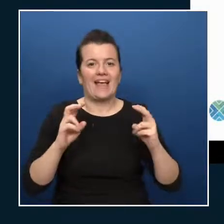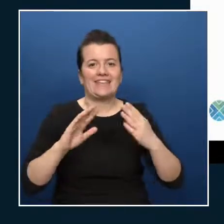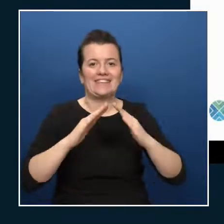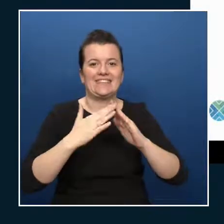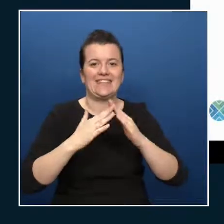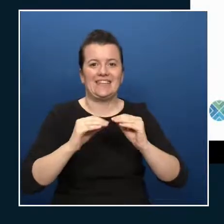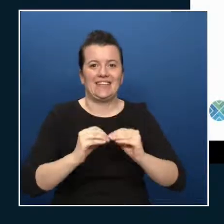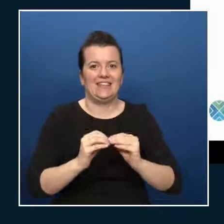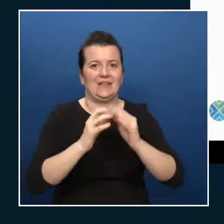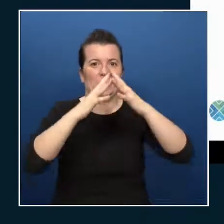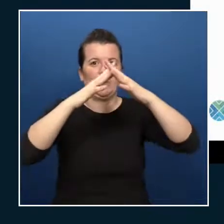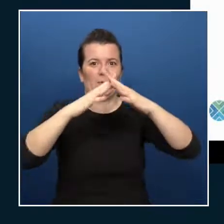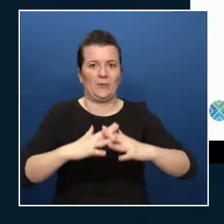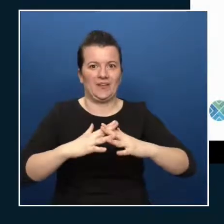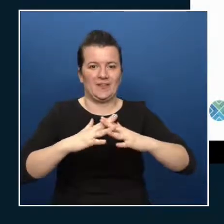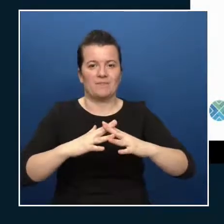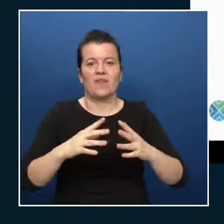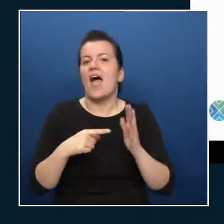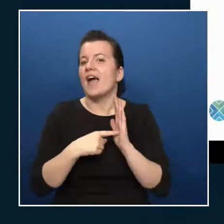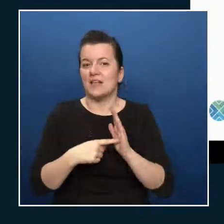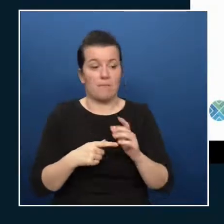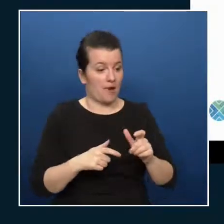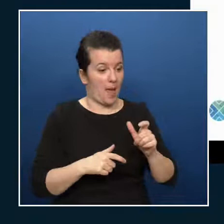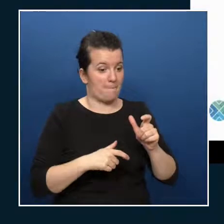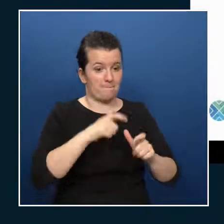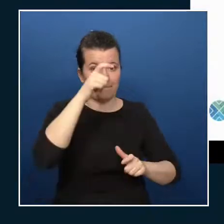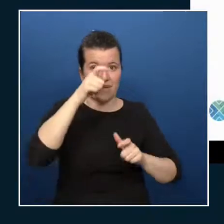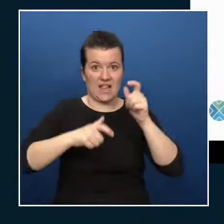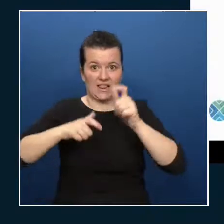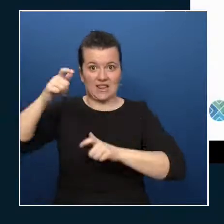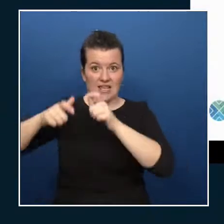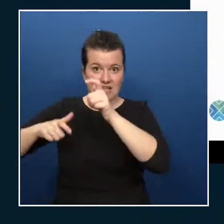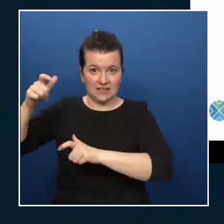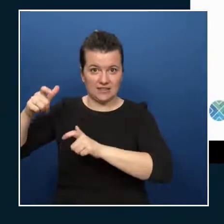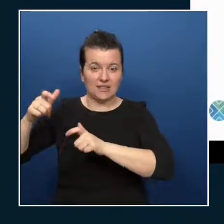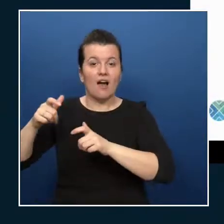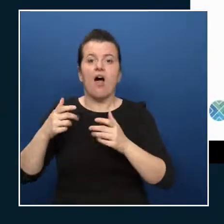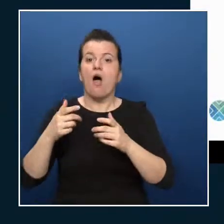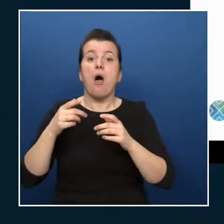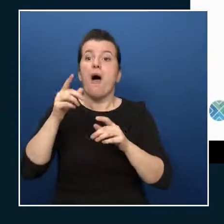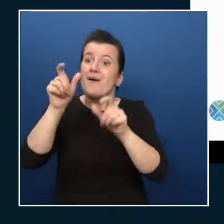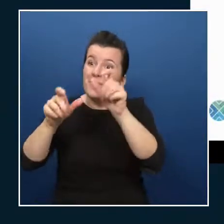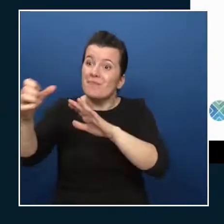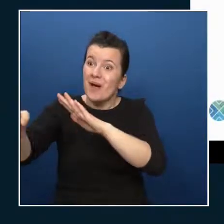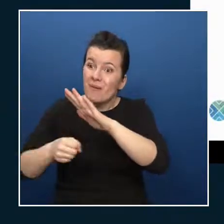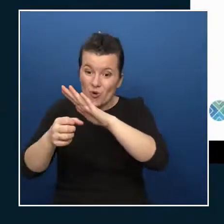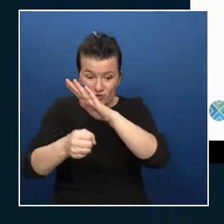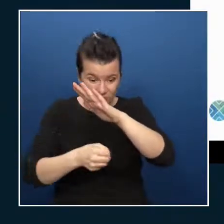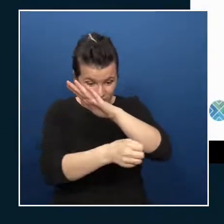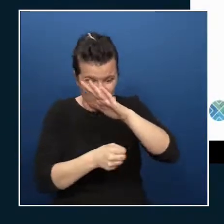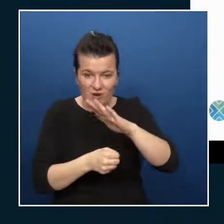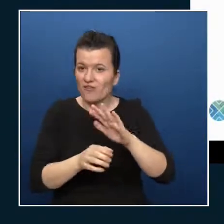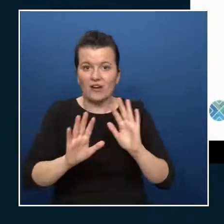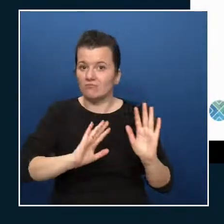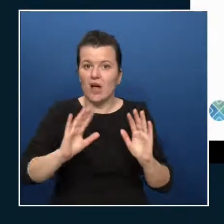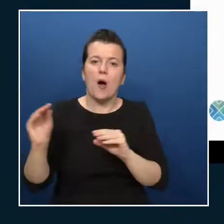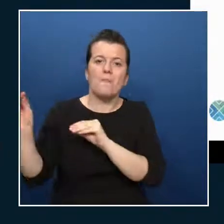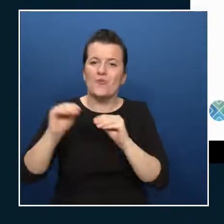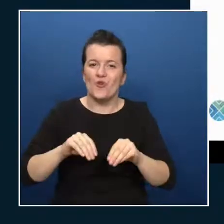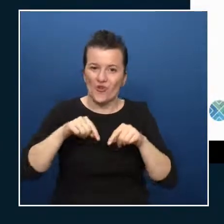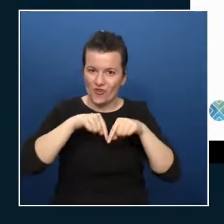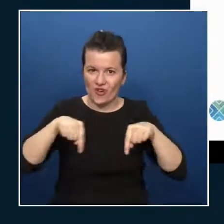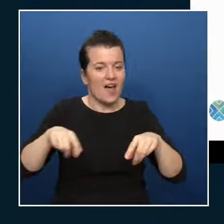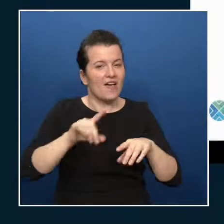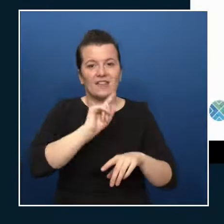buildings and people moving into them, certain essential services, for example, power infrastructure or water